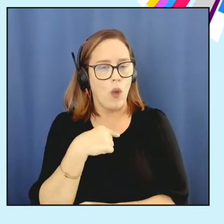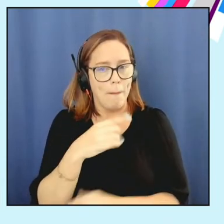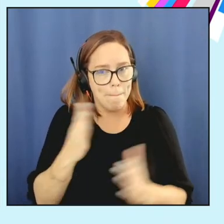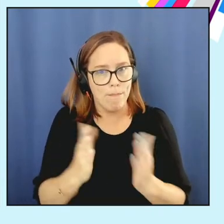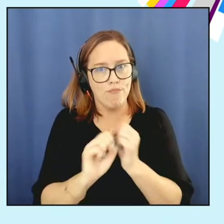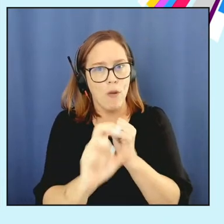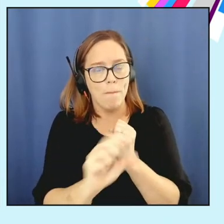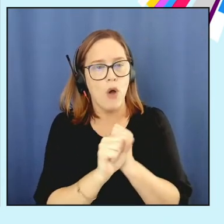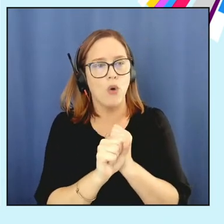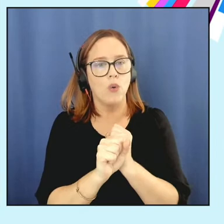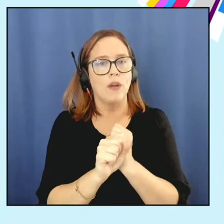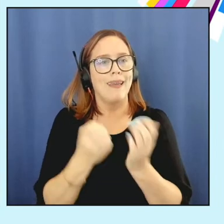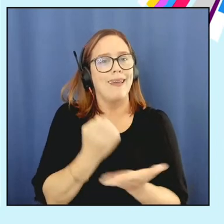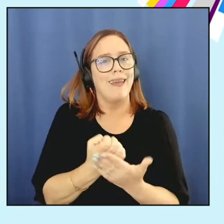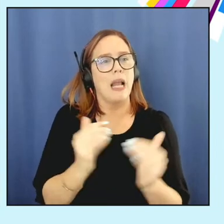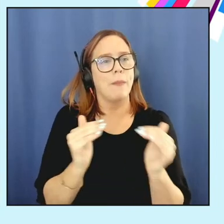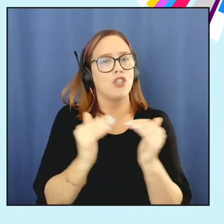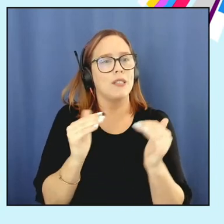justice,